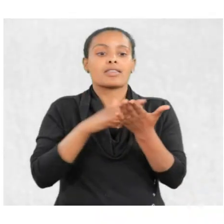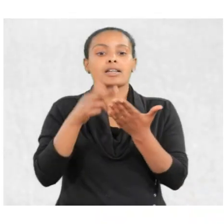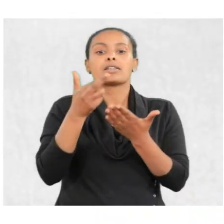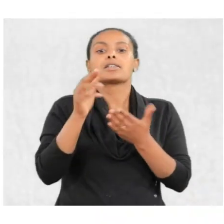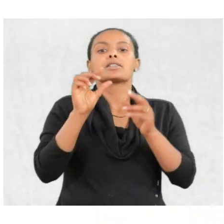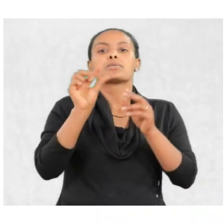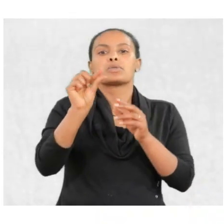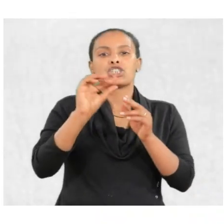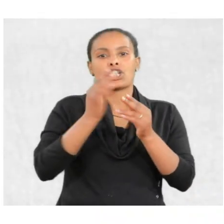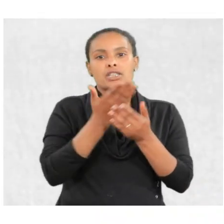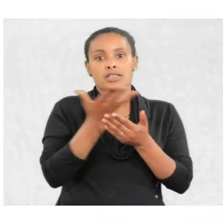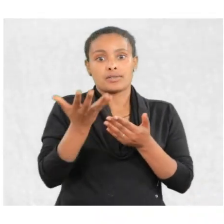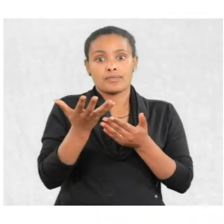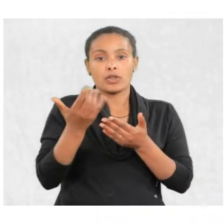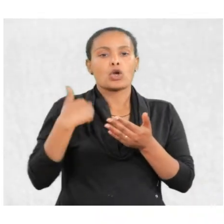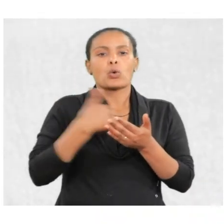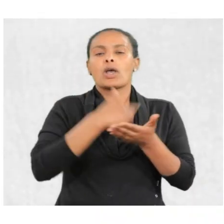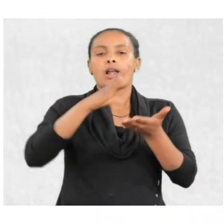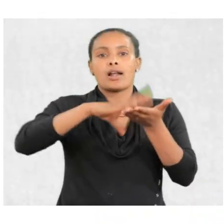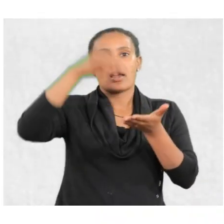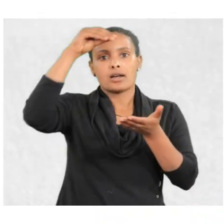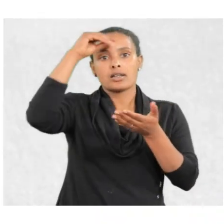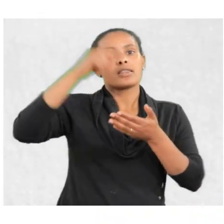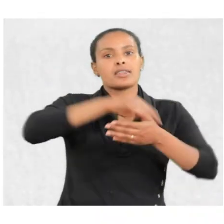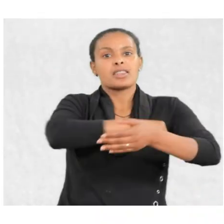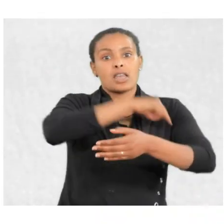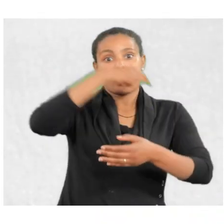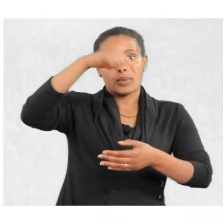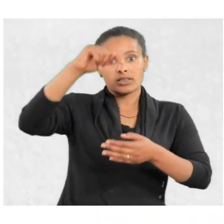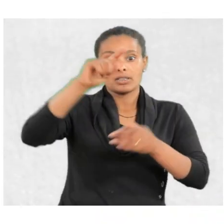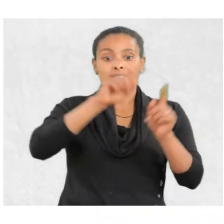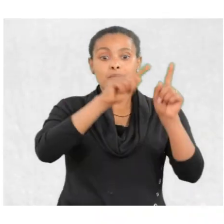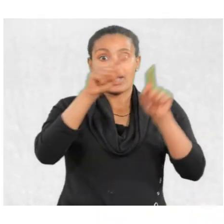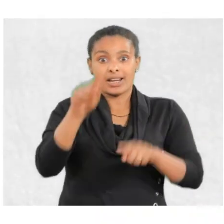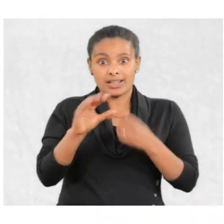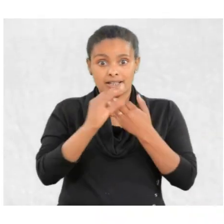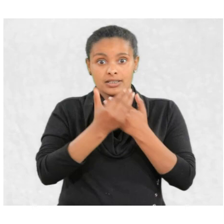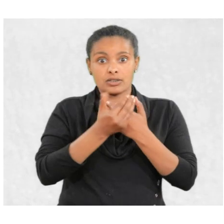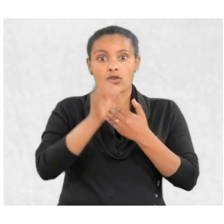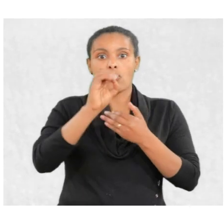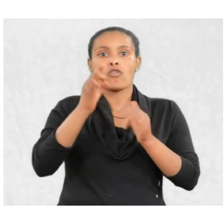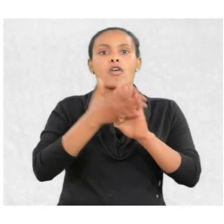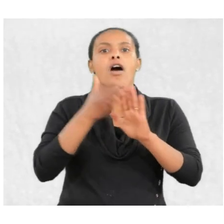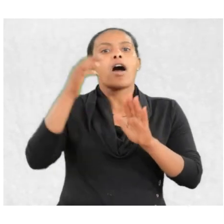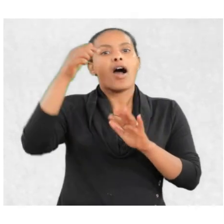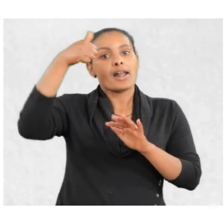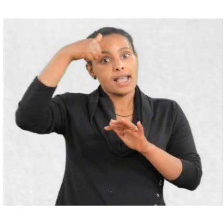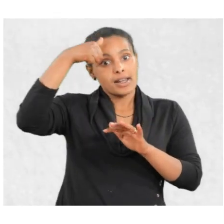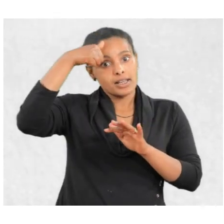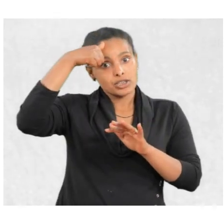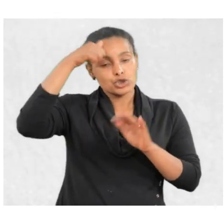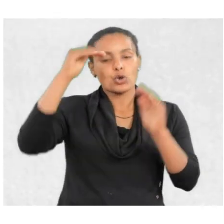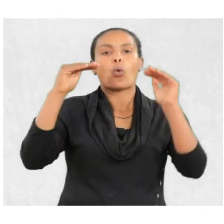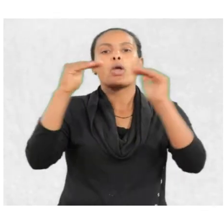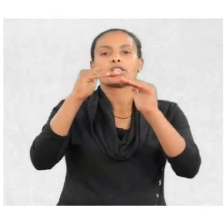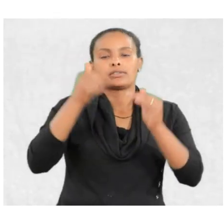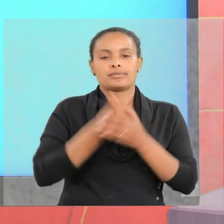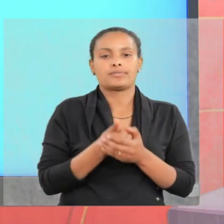species. We learned temperature dependence of Arrhenius